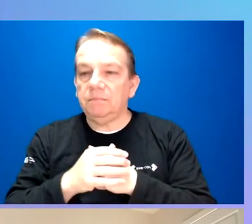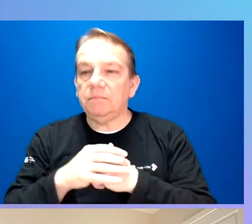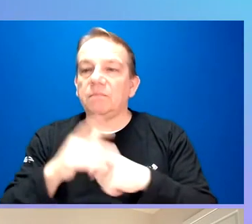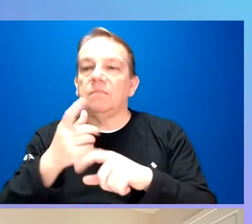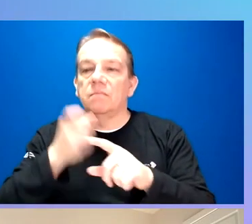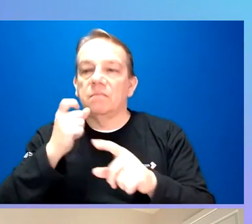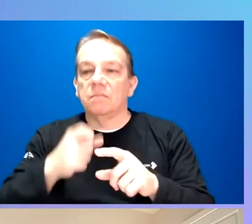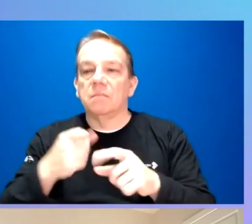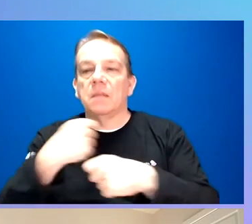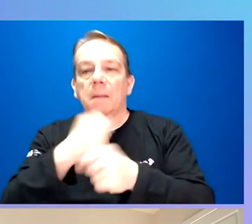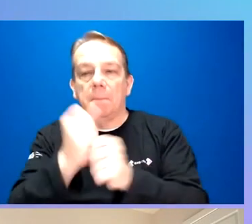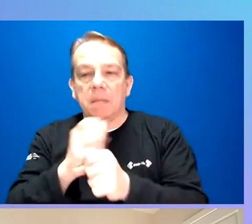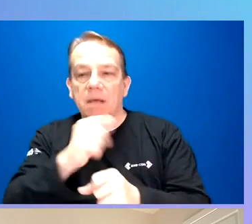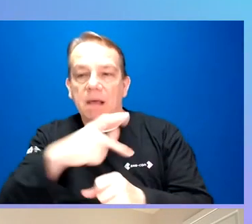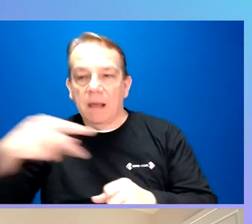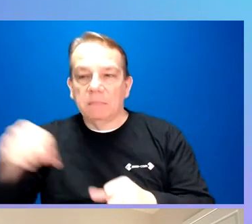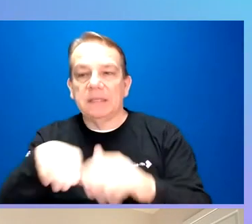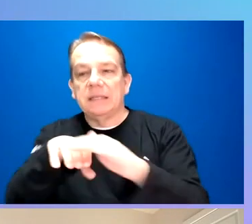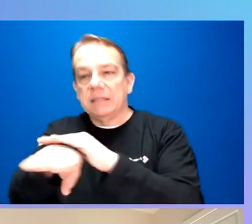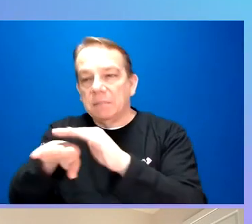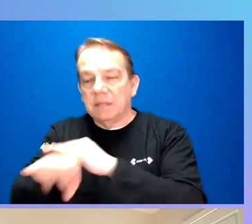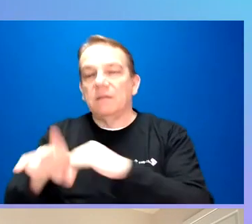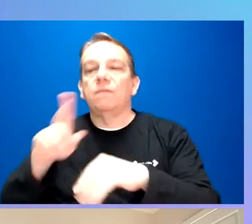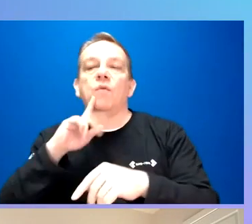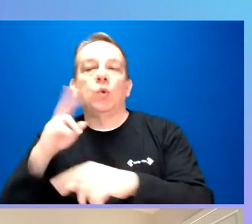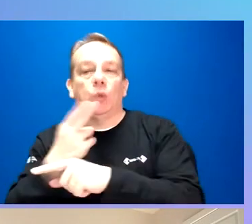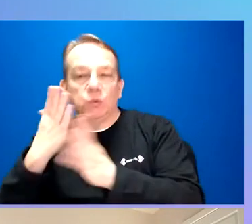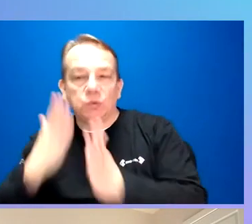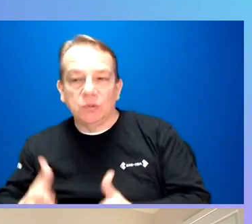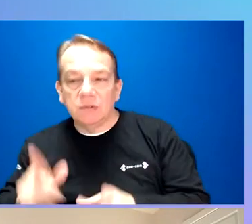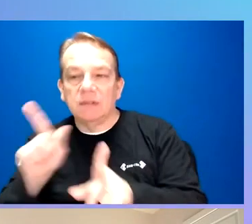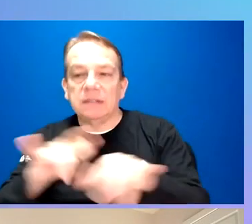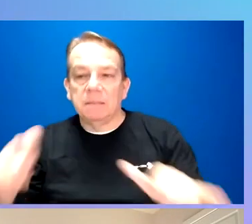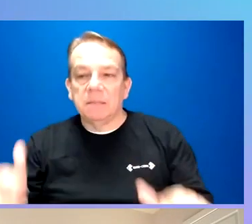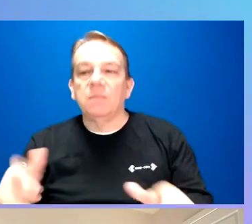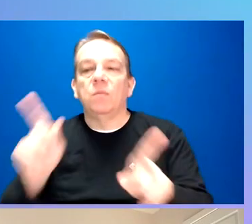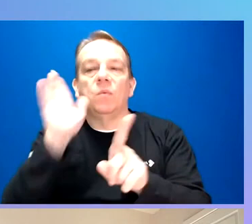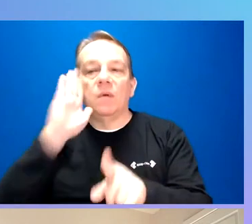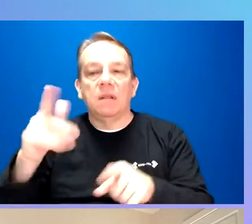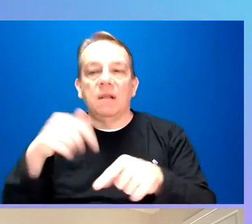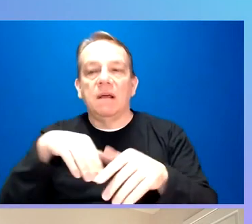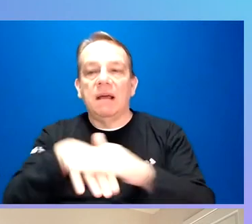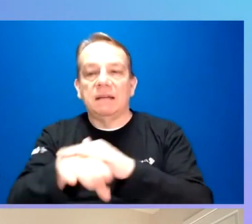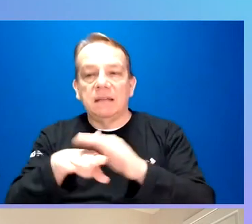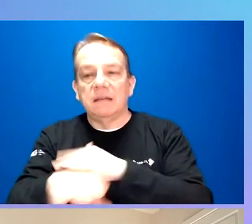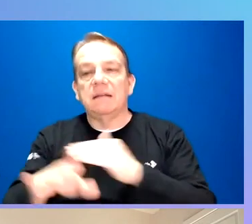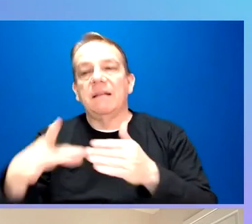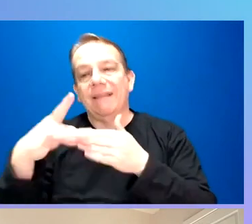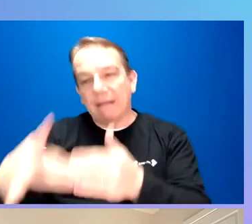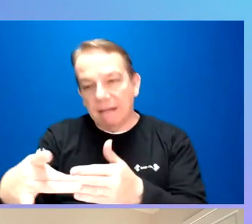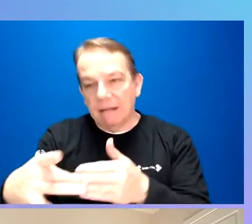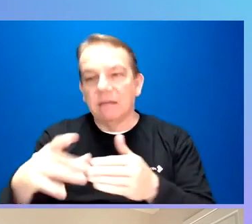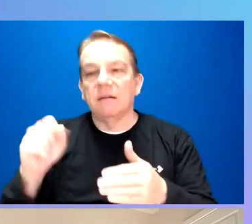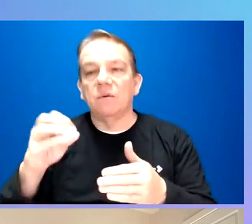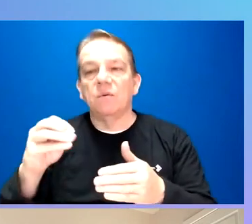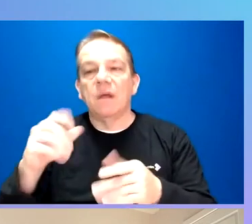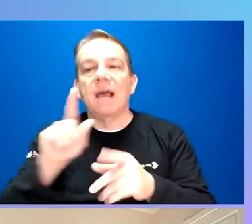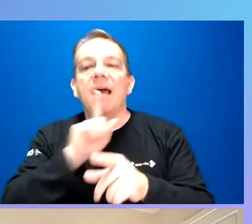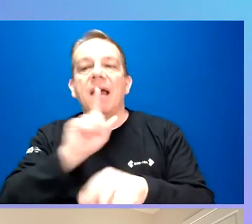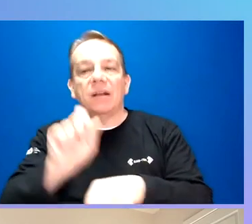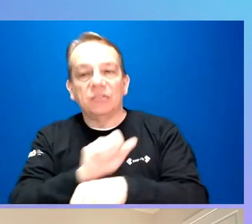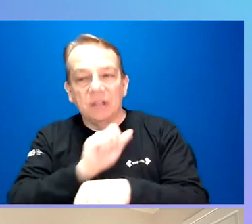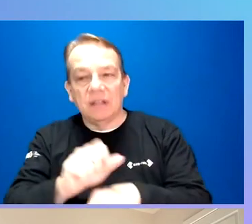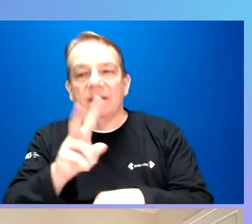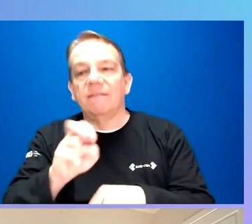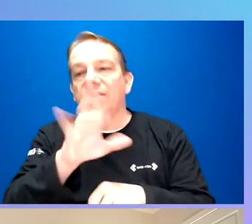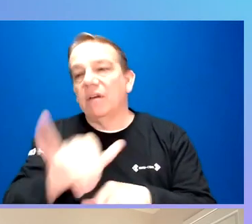to make their apps accessible to their users. And at the same time, Google has accessibility guide, which is actually